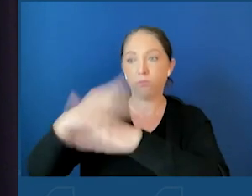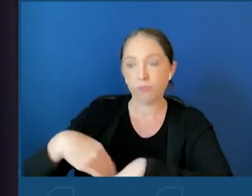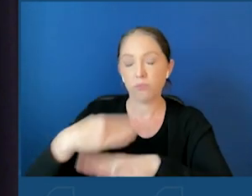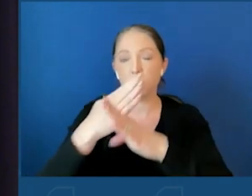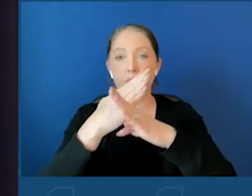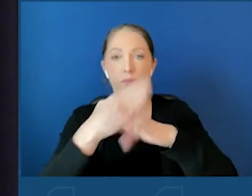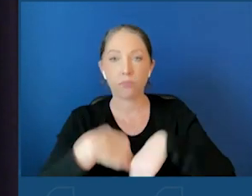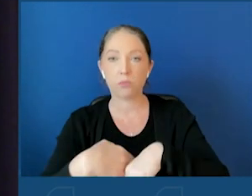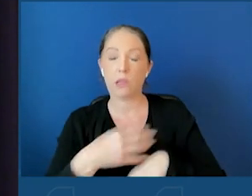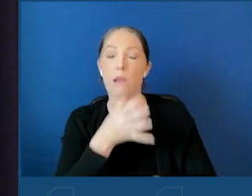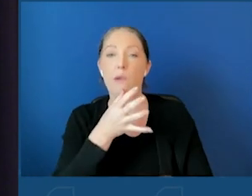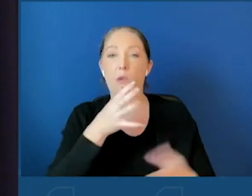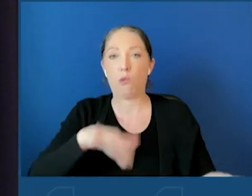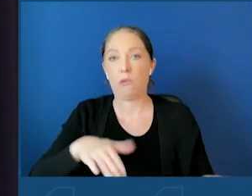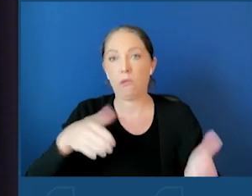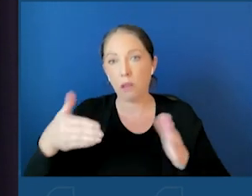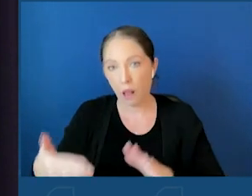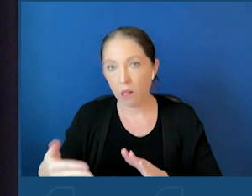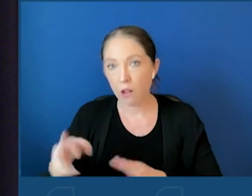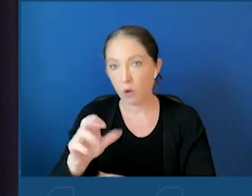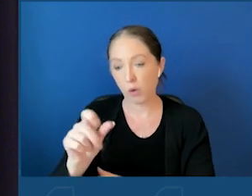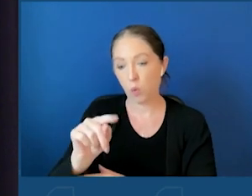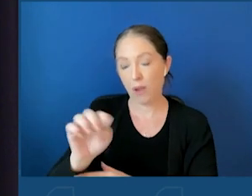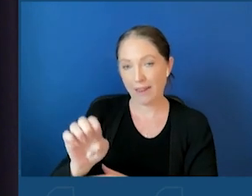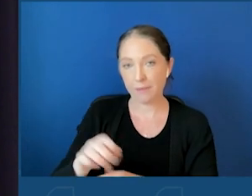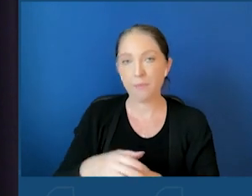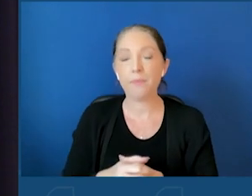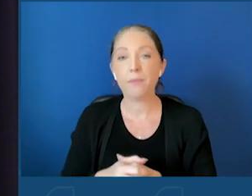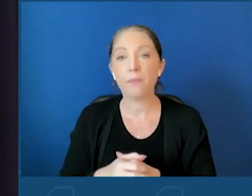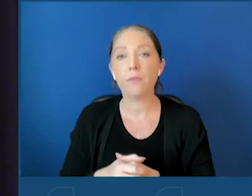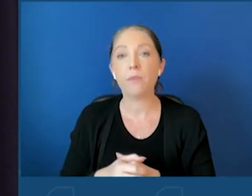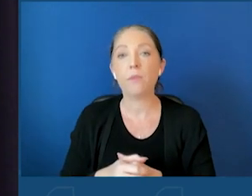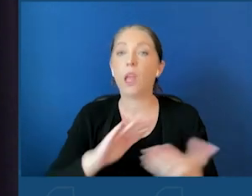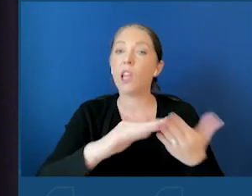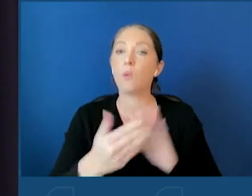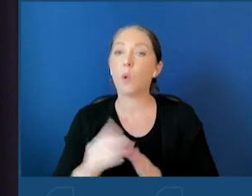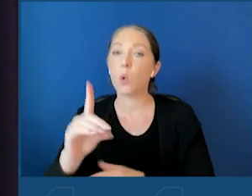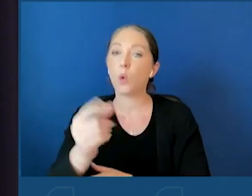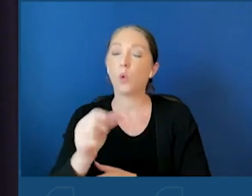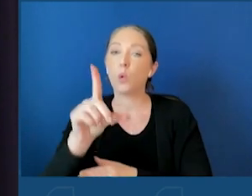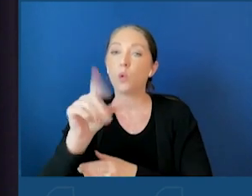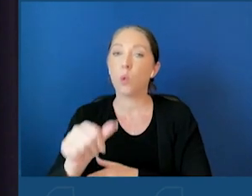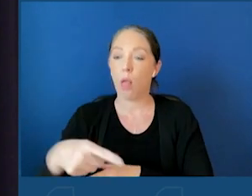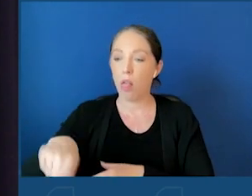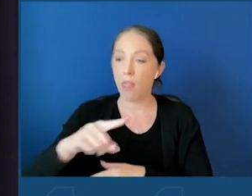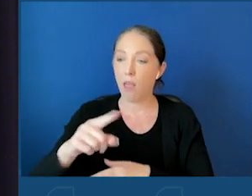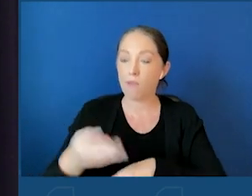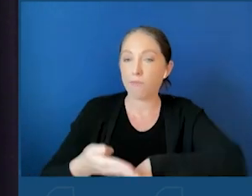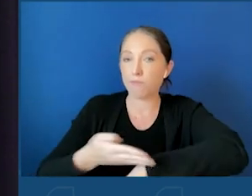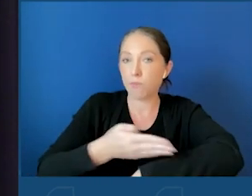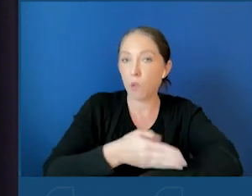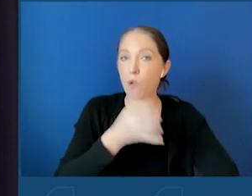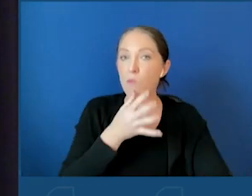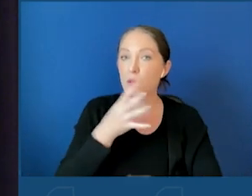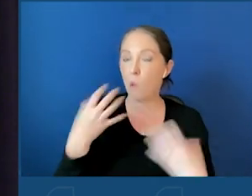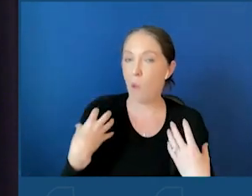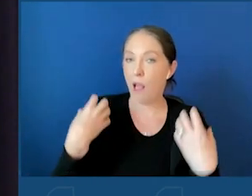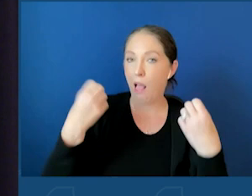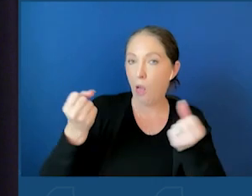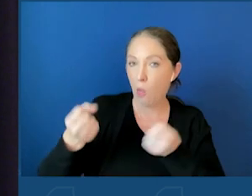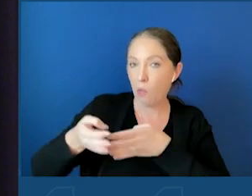maternal mortality. Community doulas, as the governor pointed out, have shown to improve maternal health outcomes, reducing the